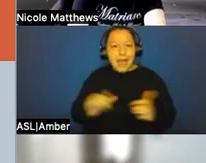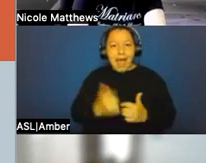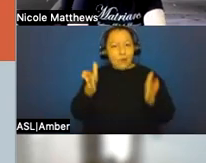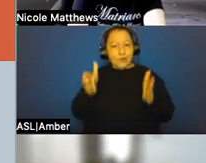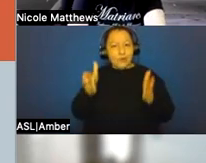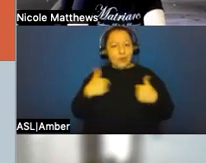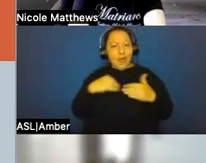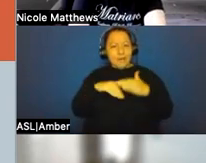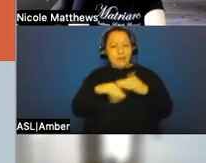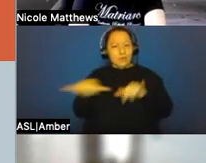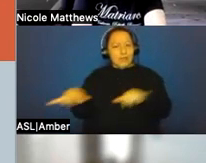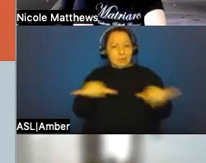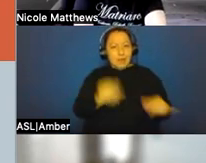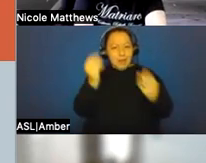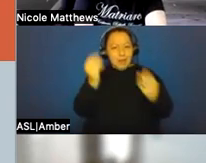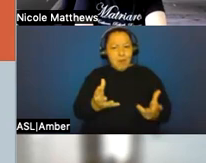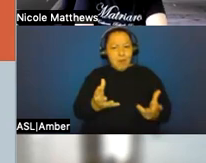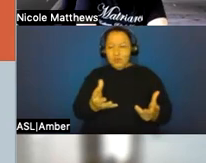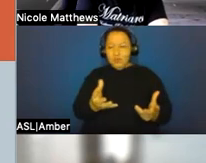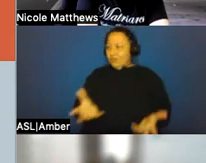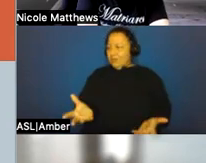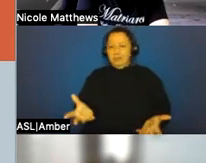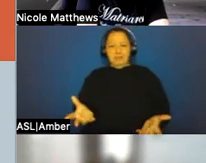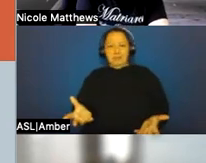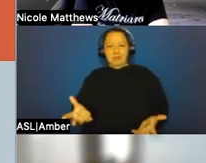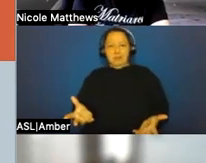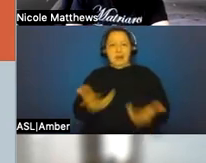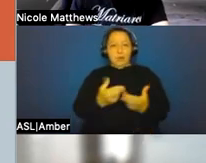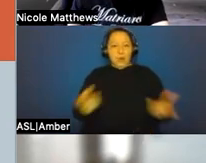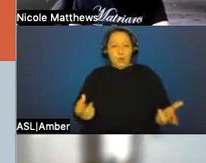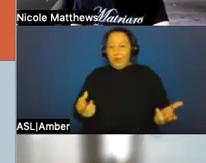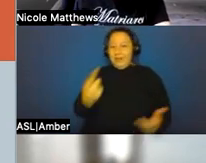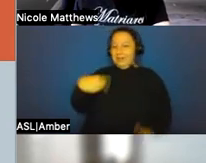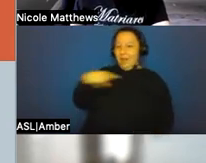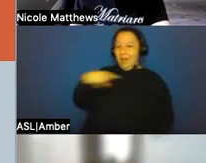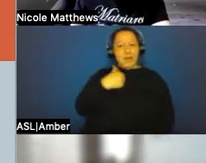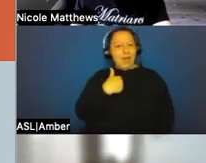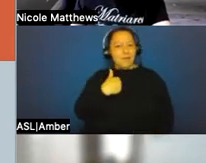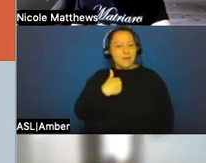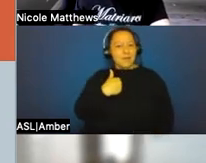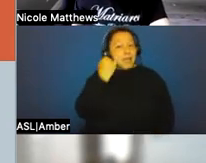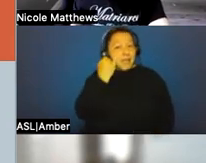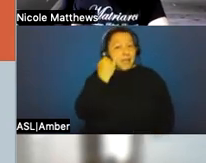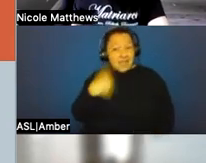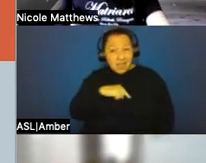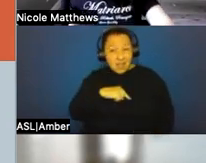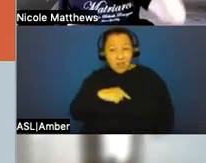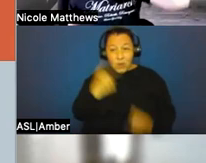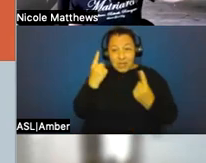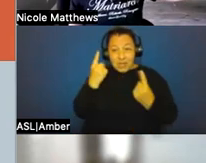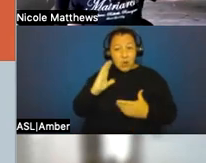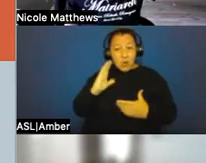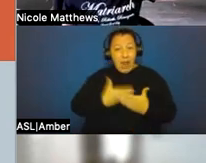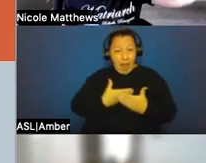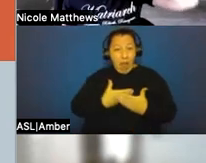the same information and resources that we have? And if we look at our programming too, how are we making sure